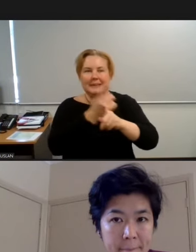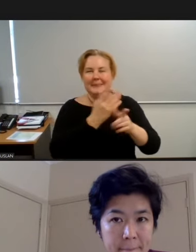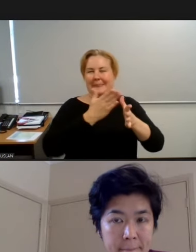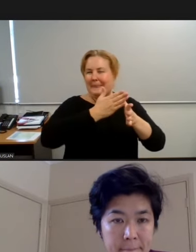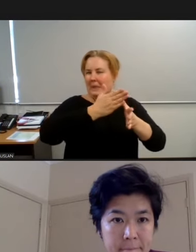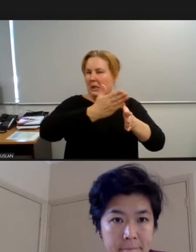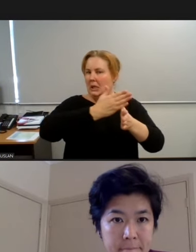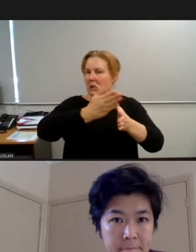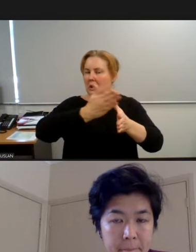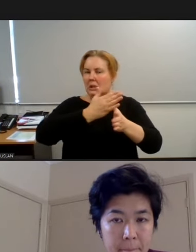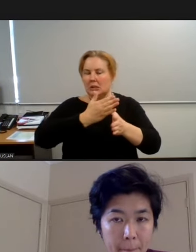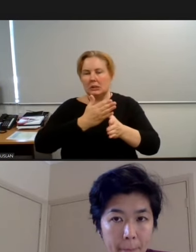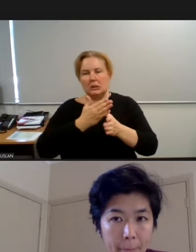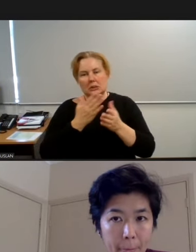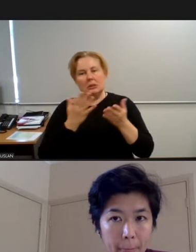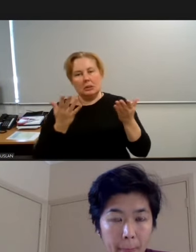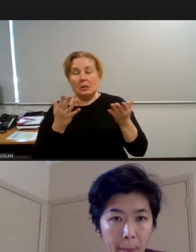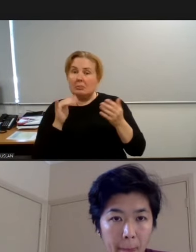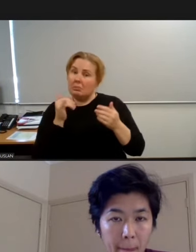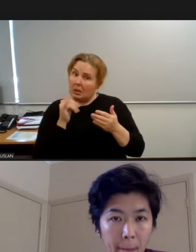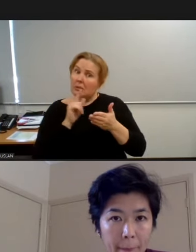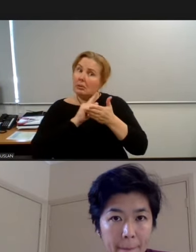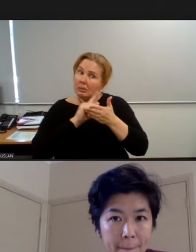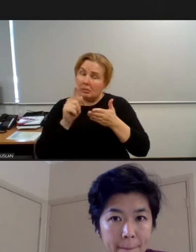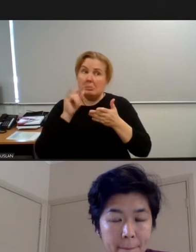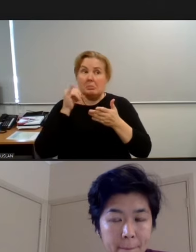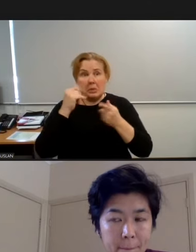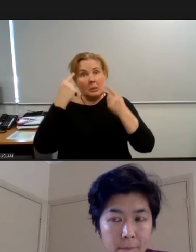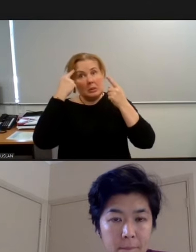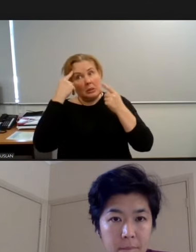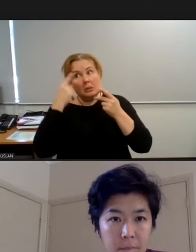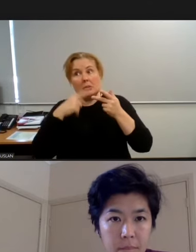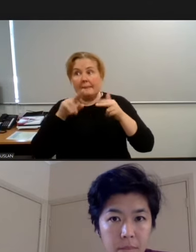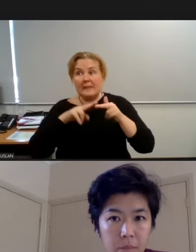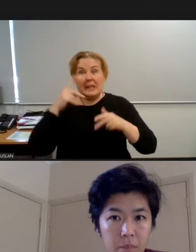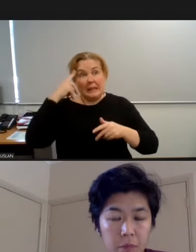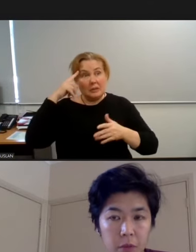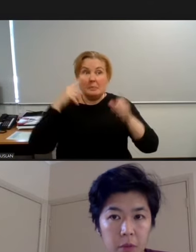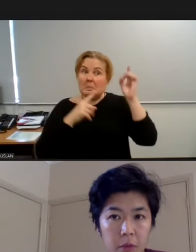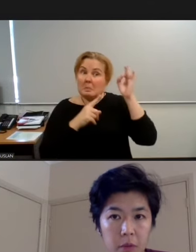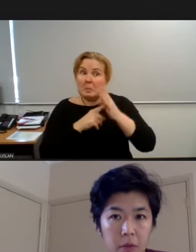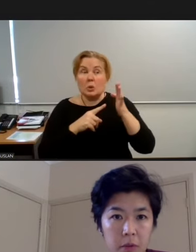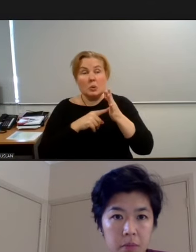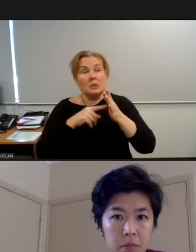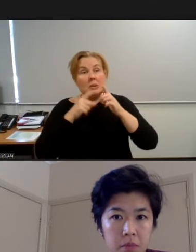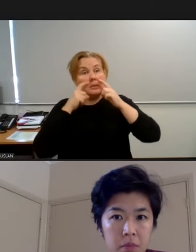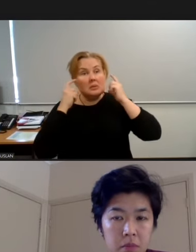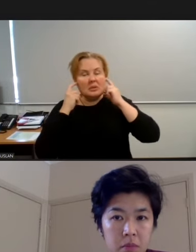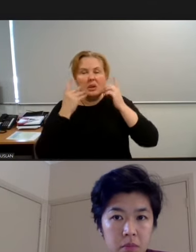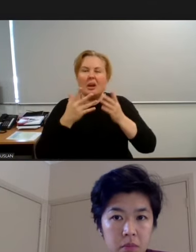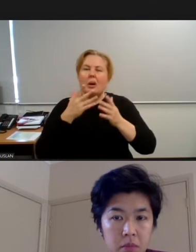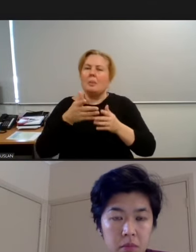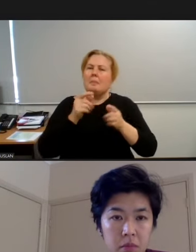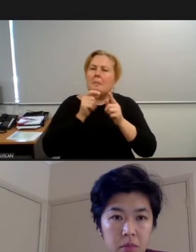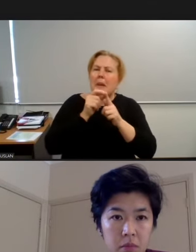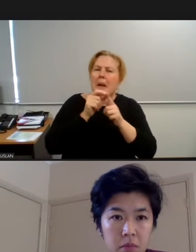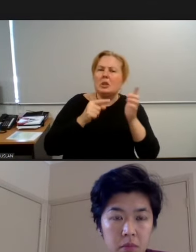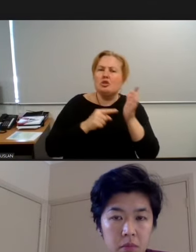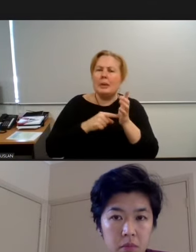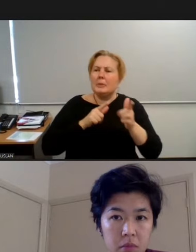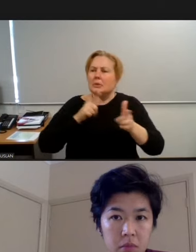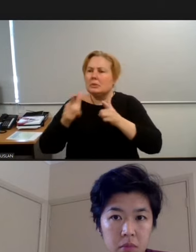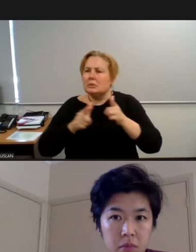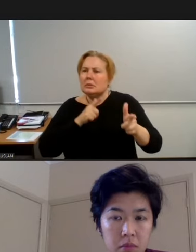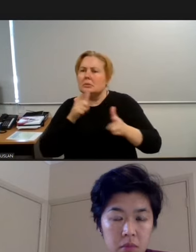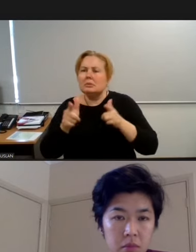So that might be something that we will definitely communicate. So in terms of public transport and shopping, at this point